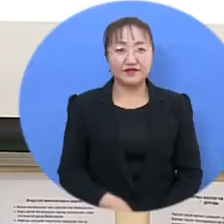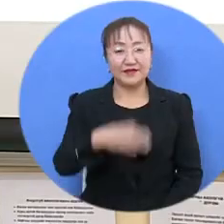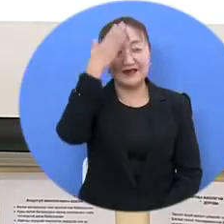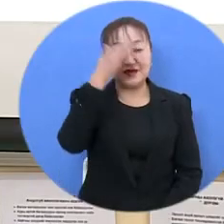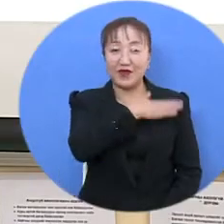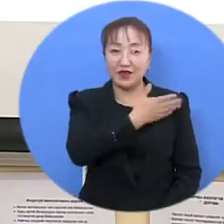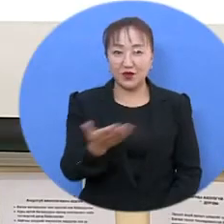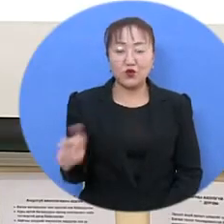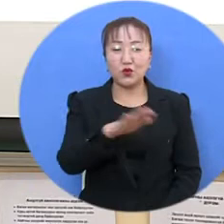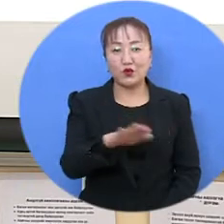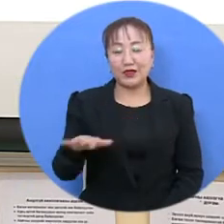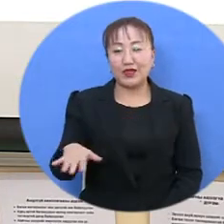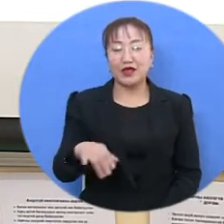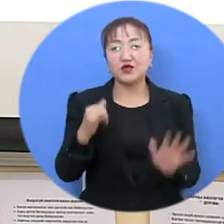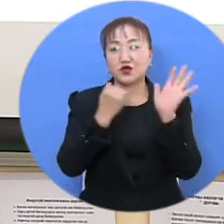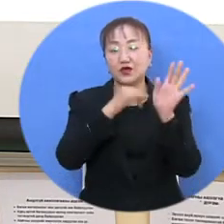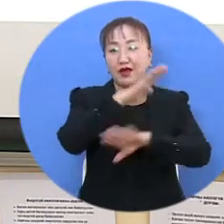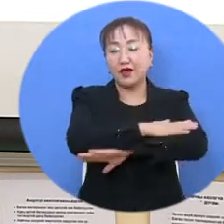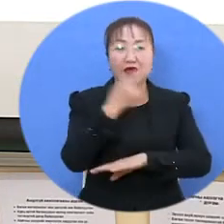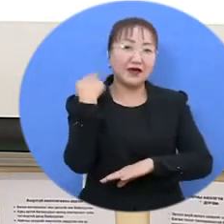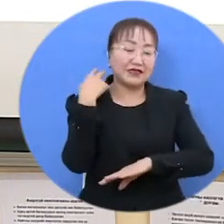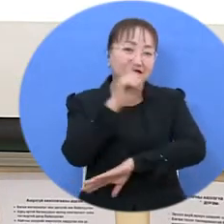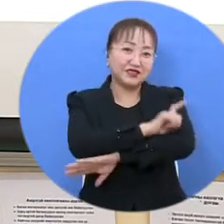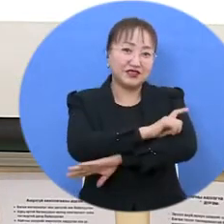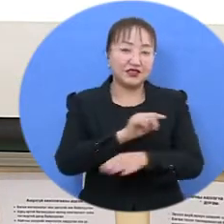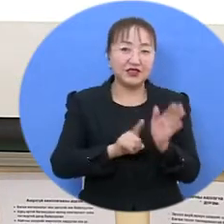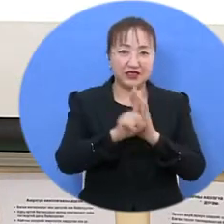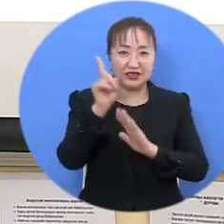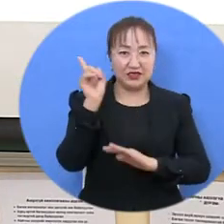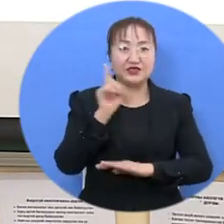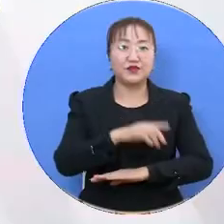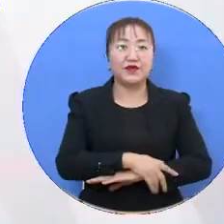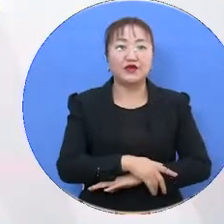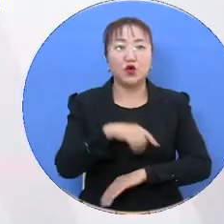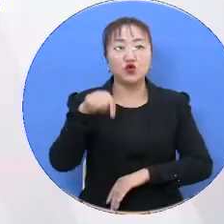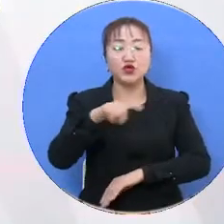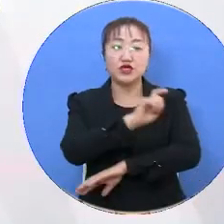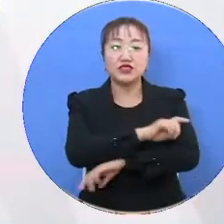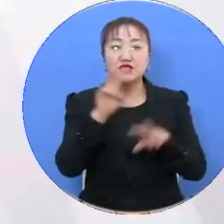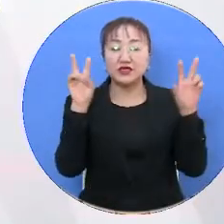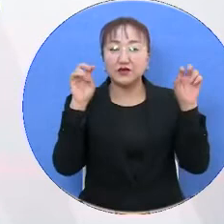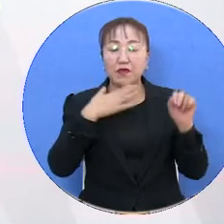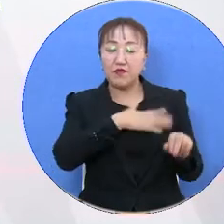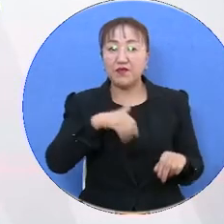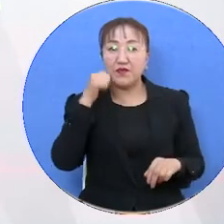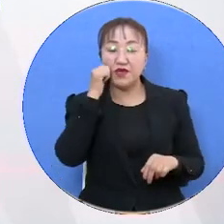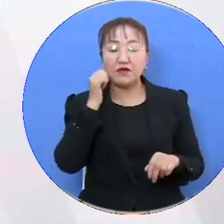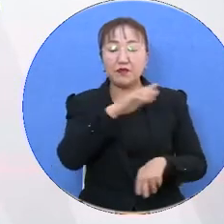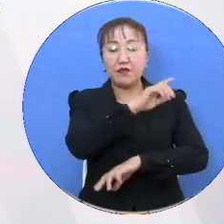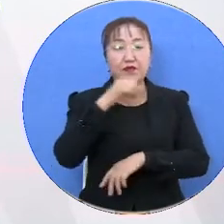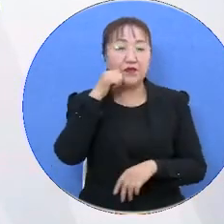Hello everyone, welcome to the 6th grade English class. Today's lesson topic is body build and body